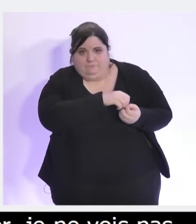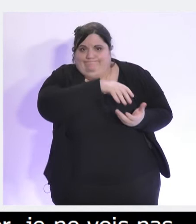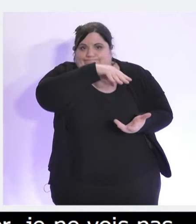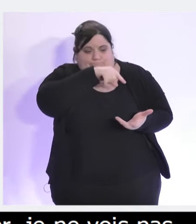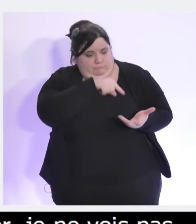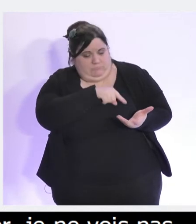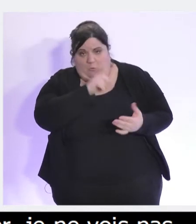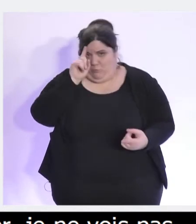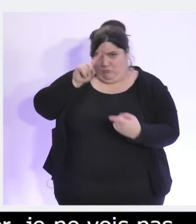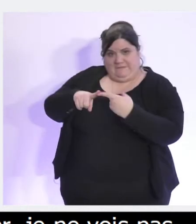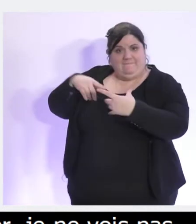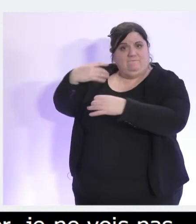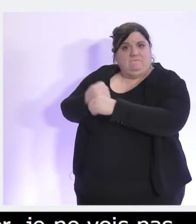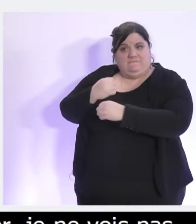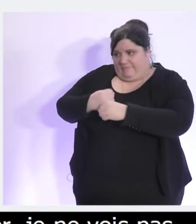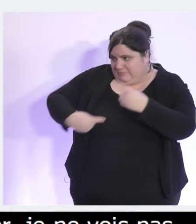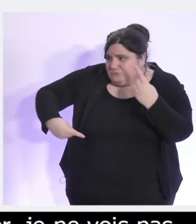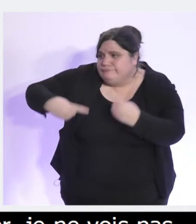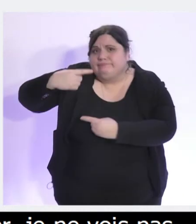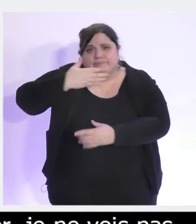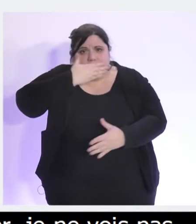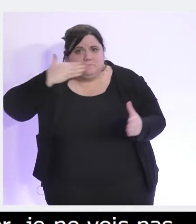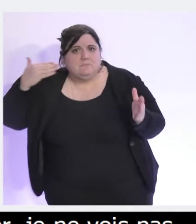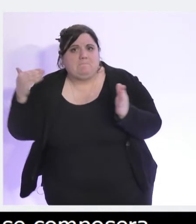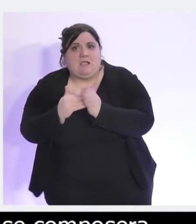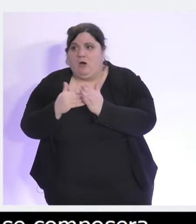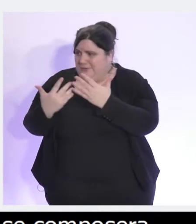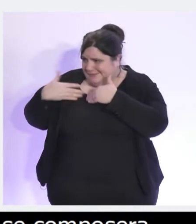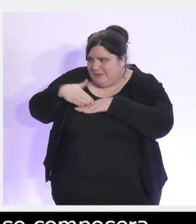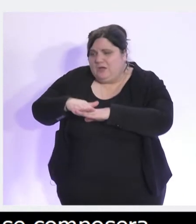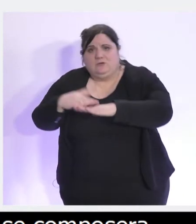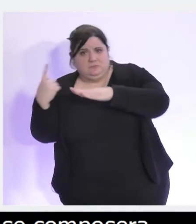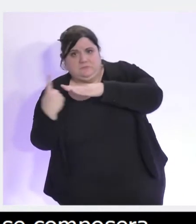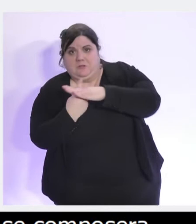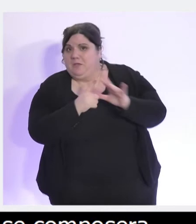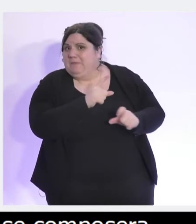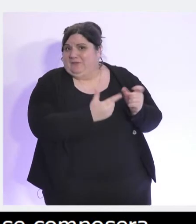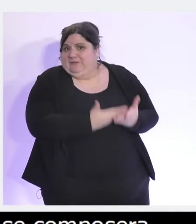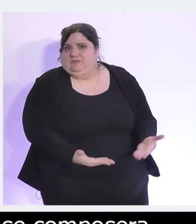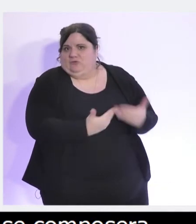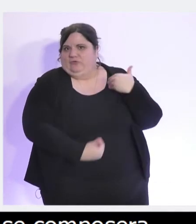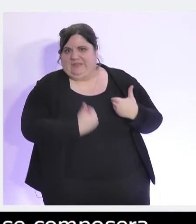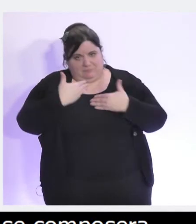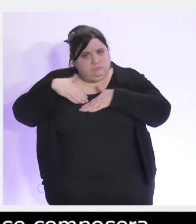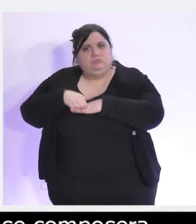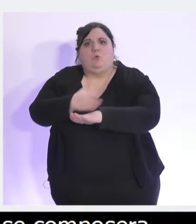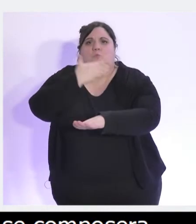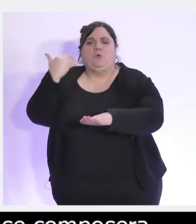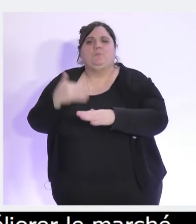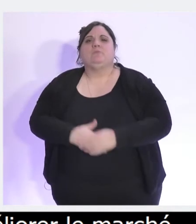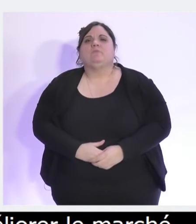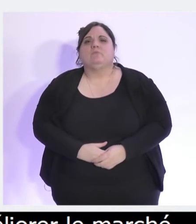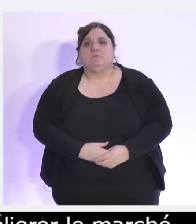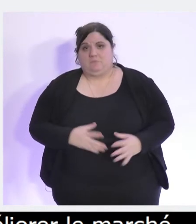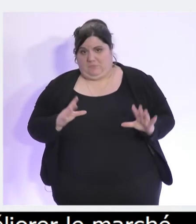inclusion of persons with disabilities. So it will provide guidance and support mutual learning in